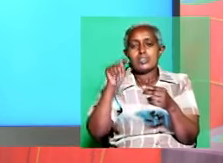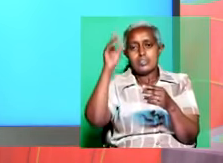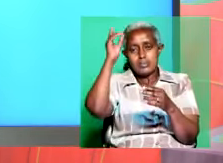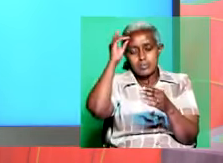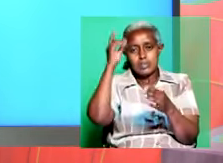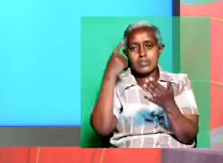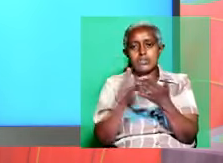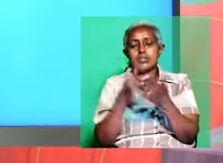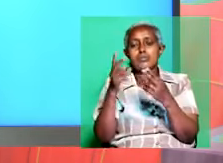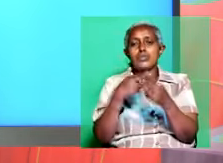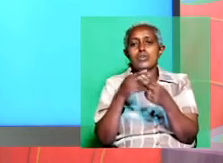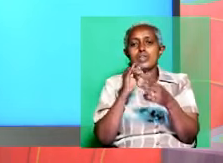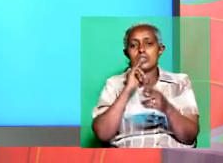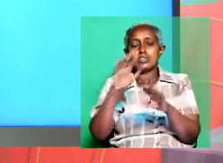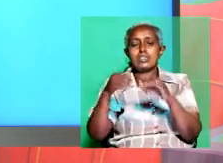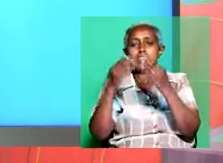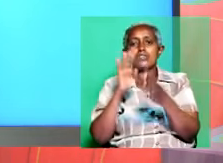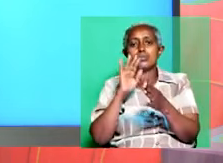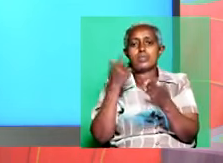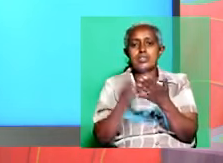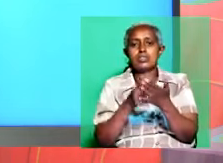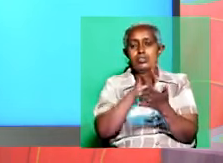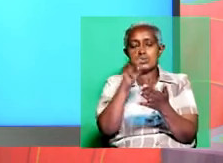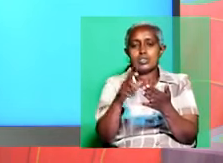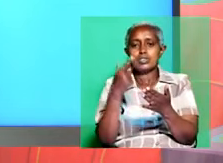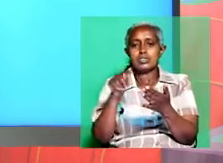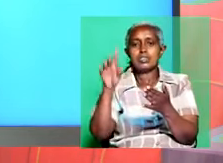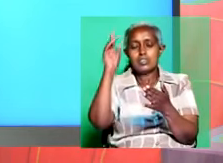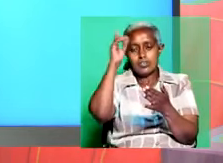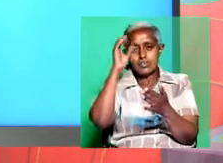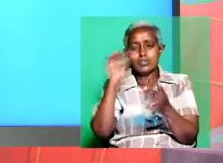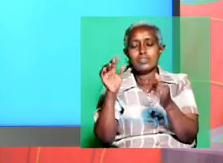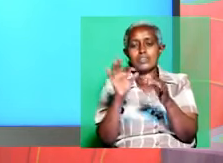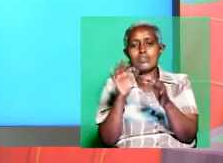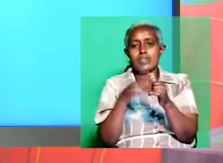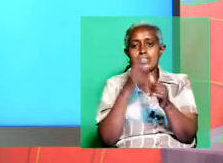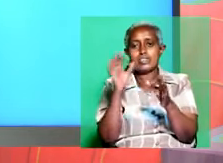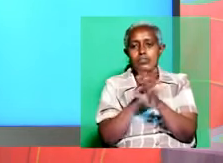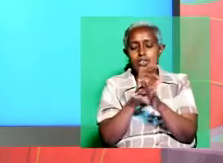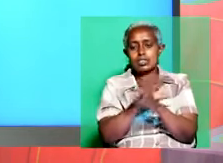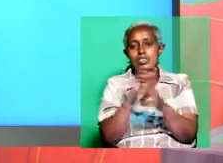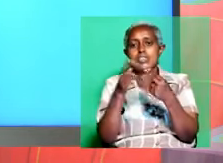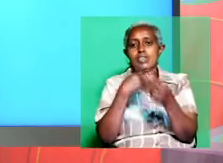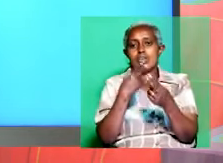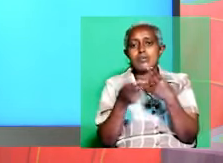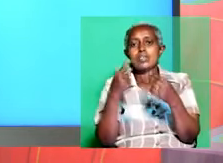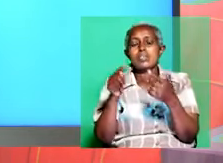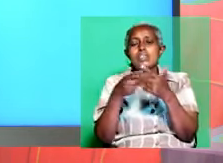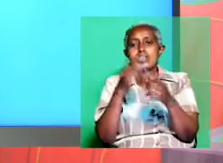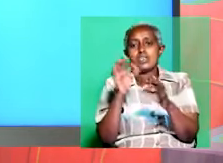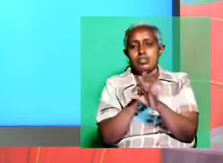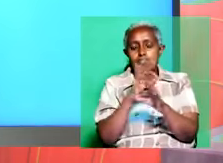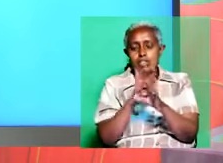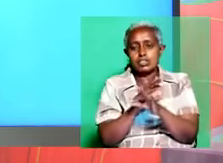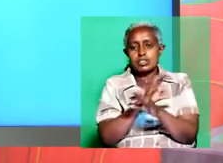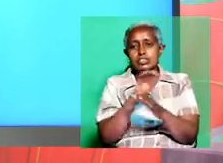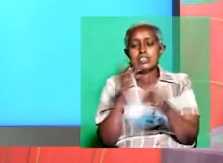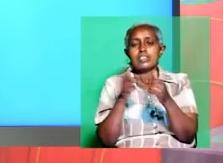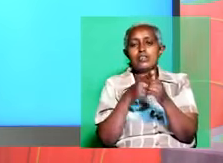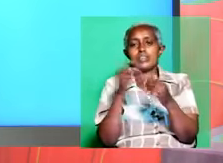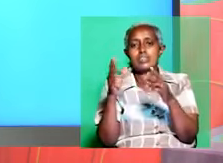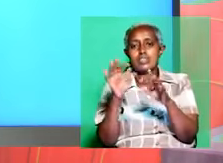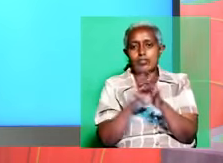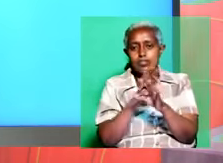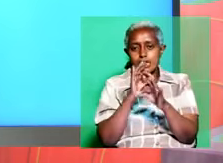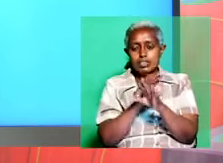of their product is given by this equation. It is the derivative of the first function times second function plus the first